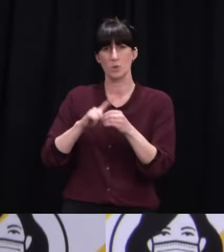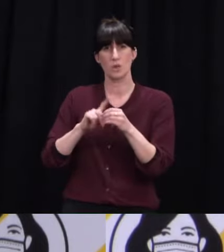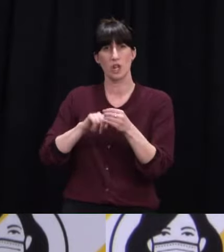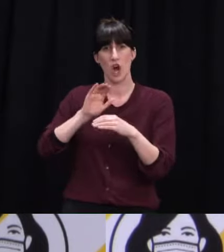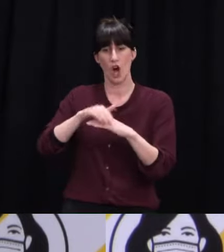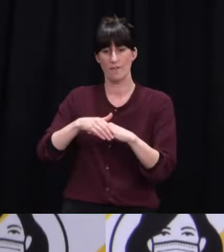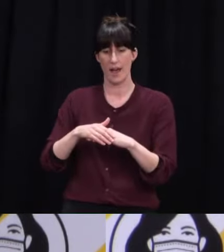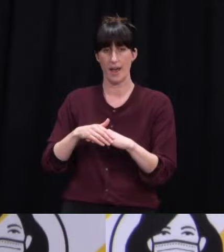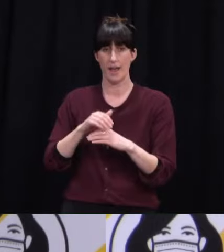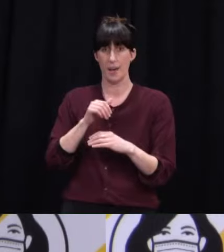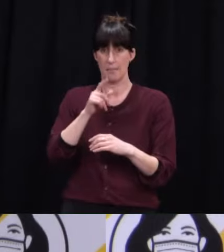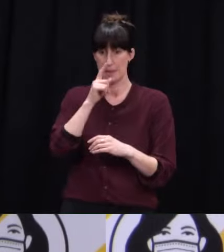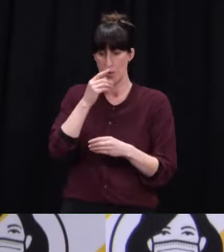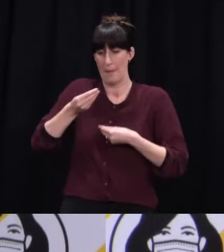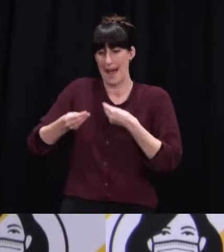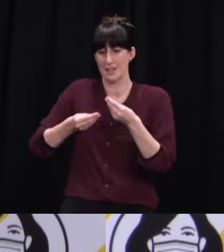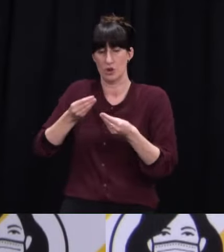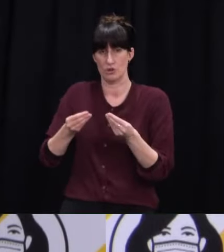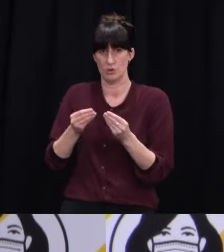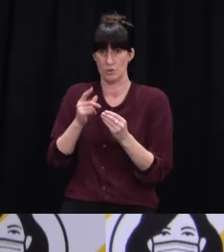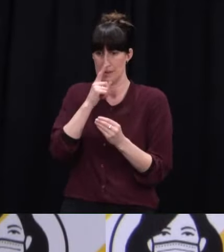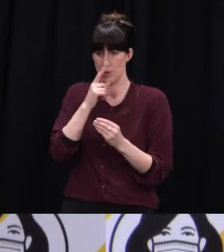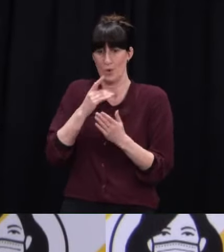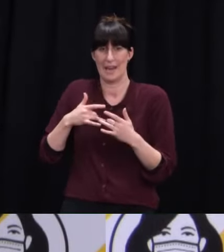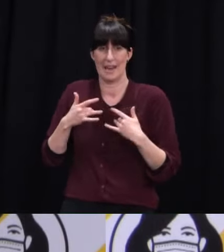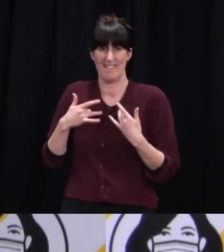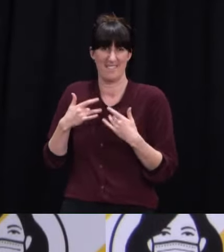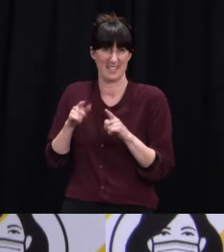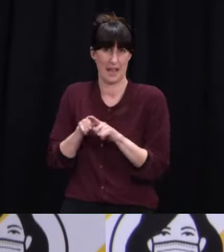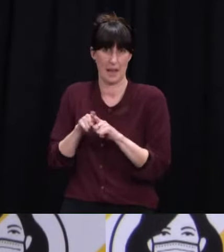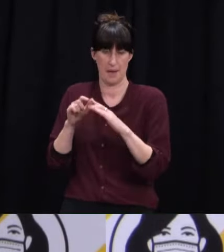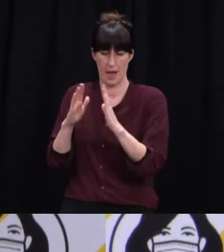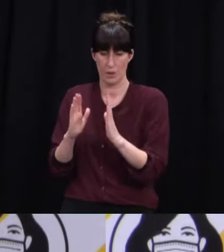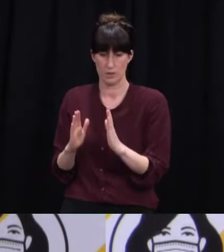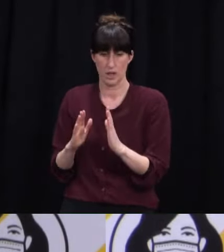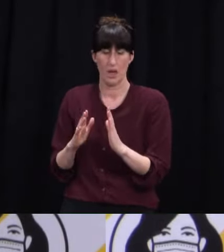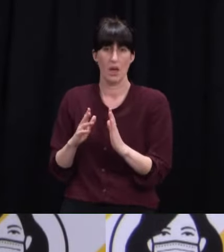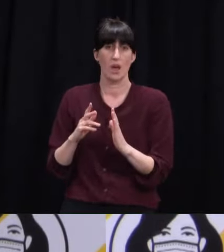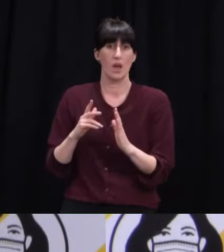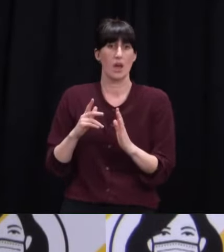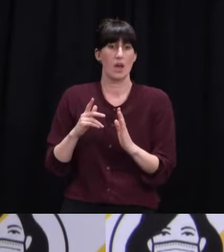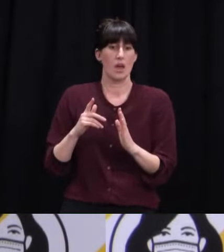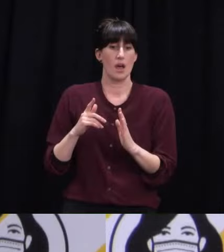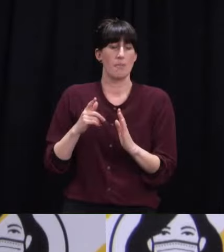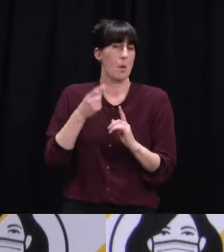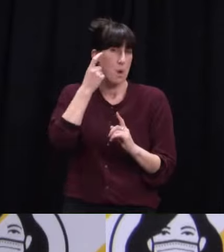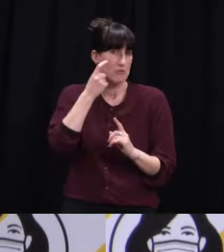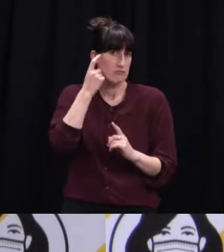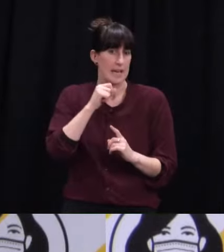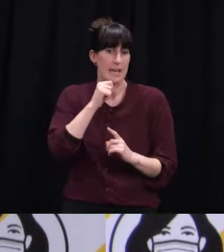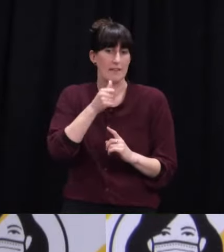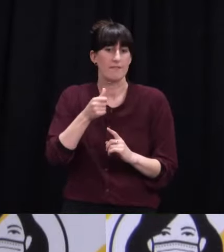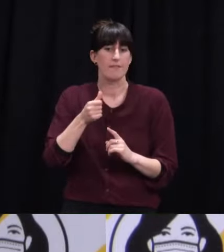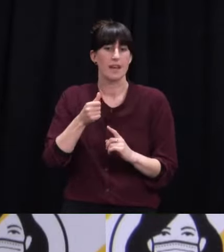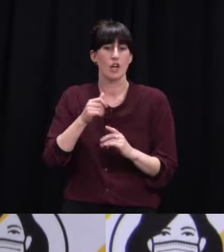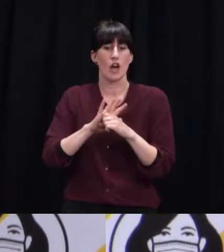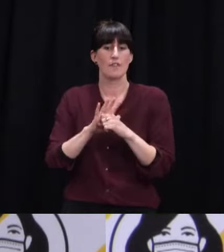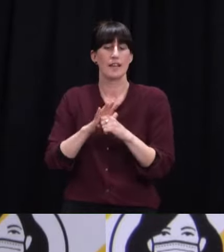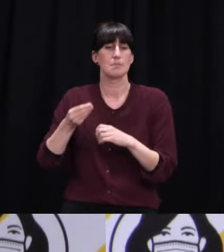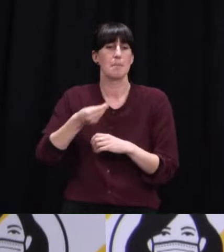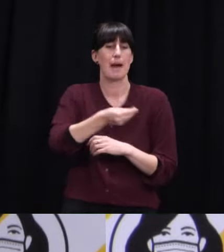house under level 4. Dr. Bloomfield, should we take from your answer that you're yet to identify any? You're currently going through it, so you're not ready to rule it out